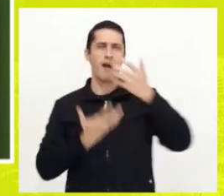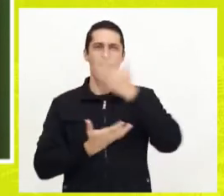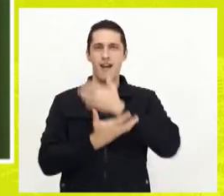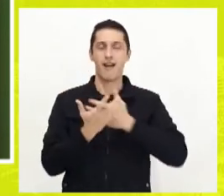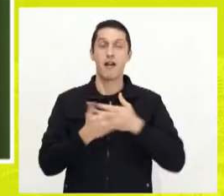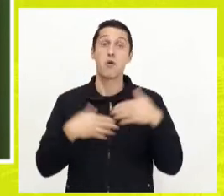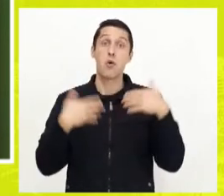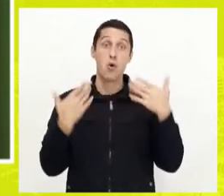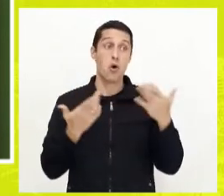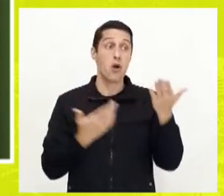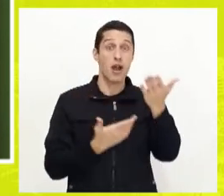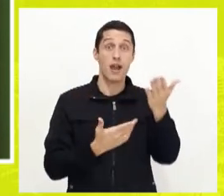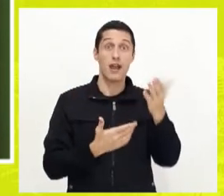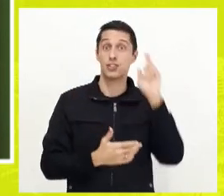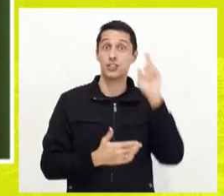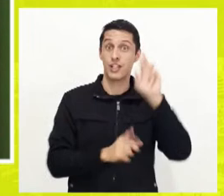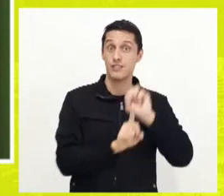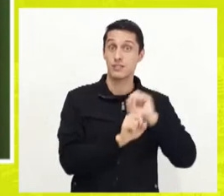or